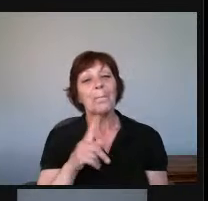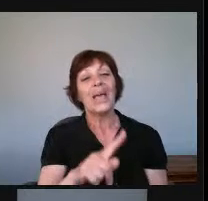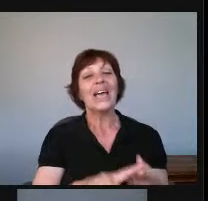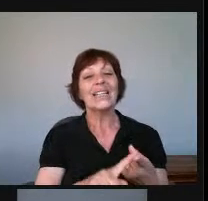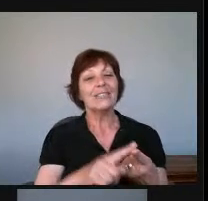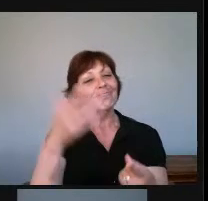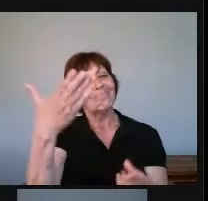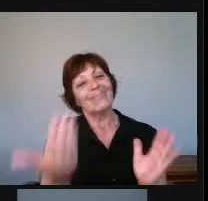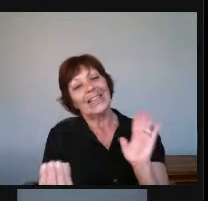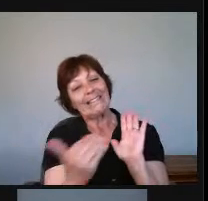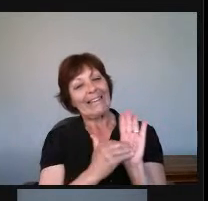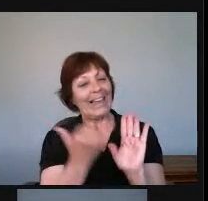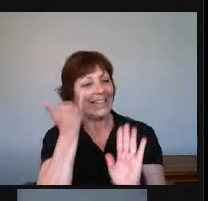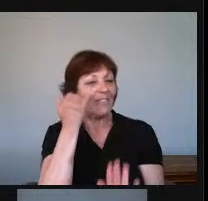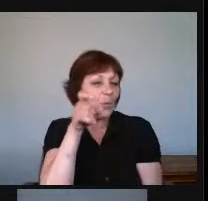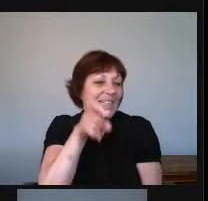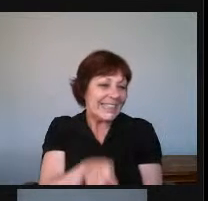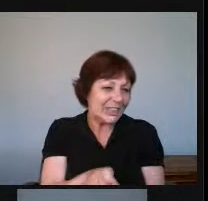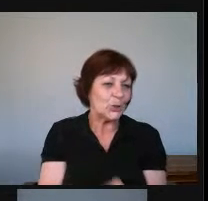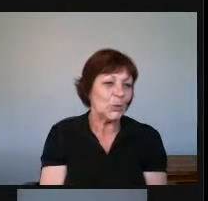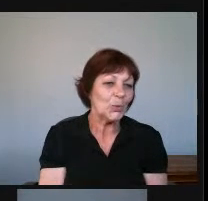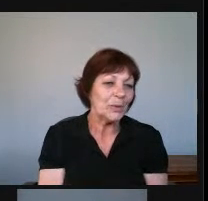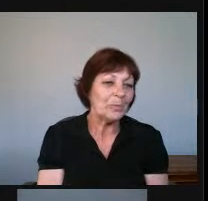to you again if we need to do that.